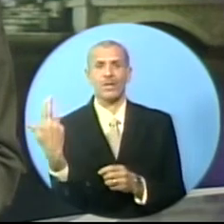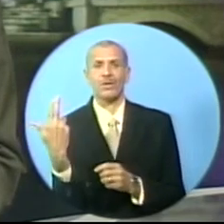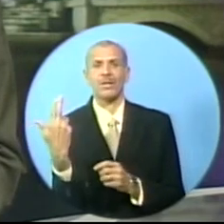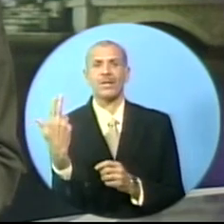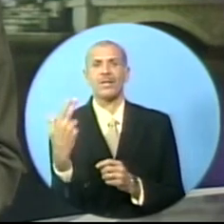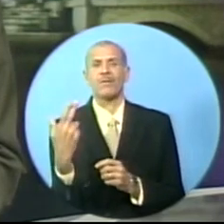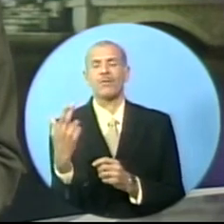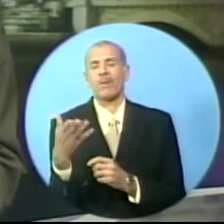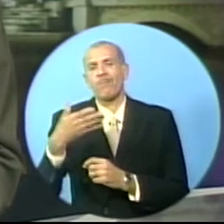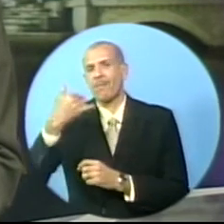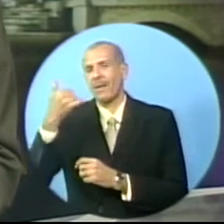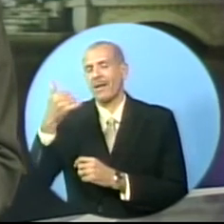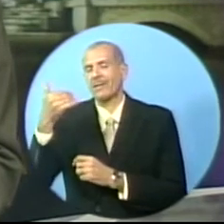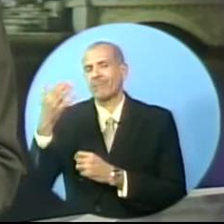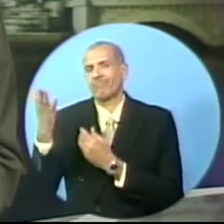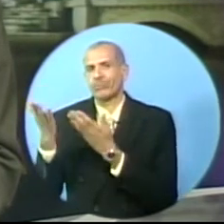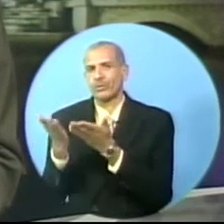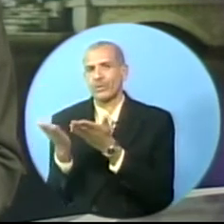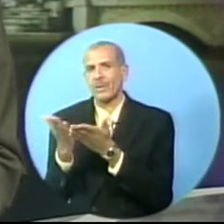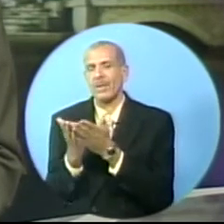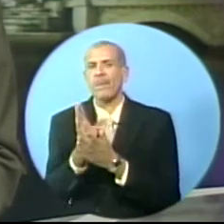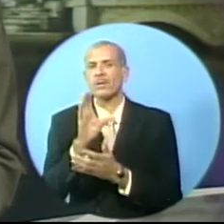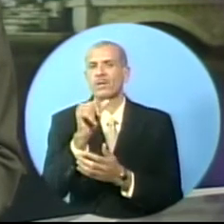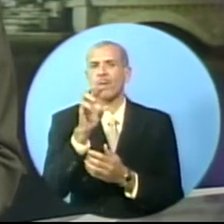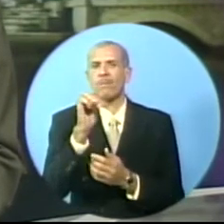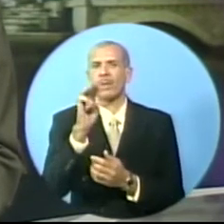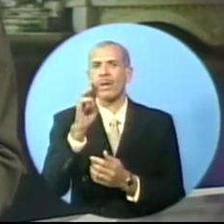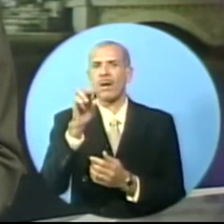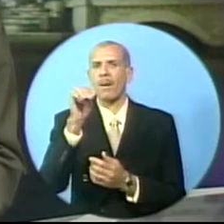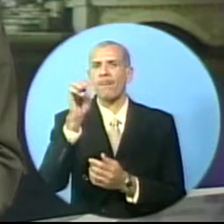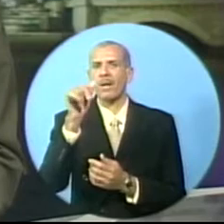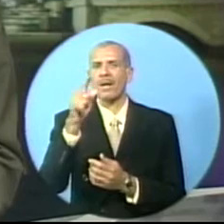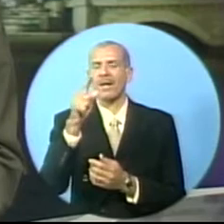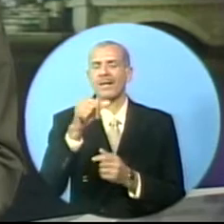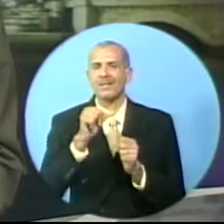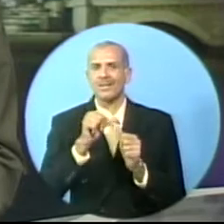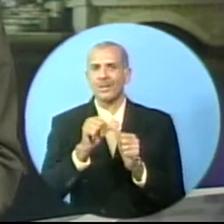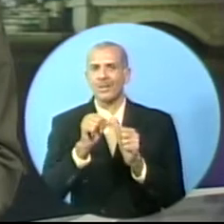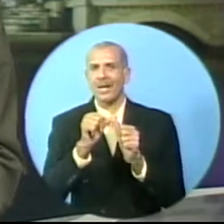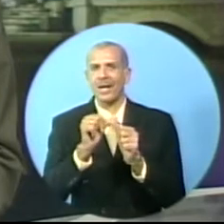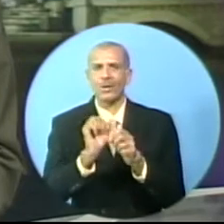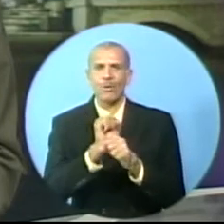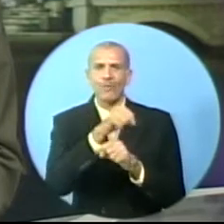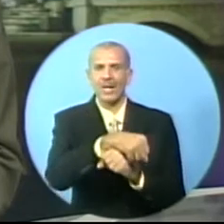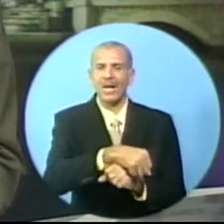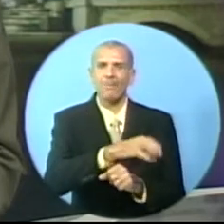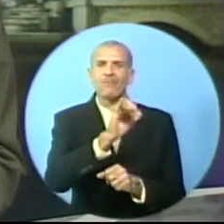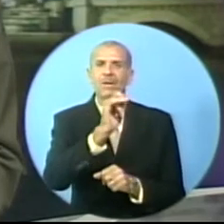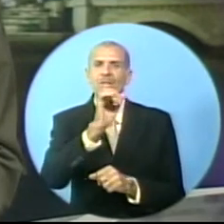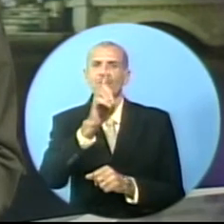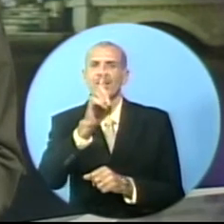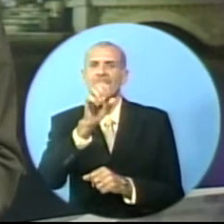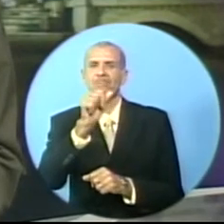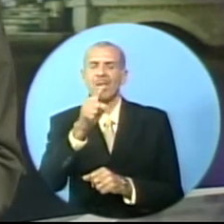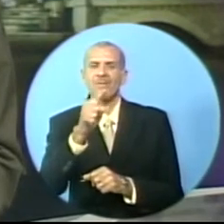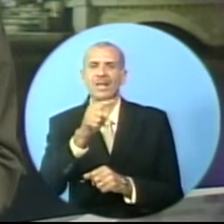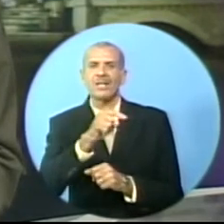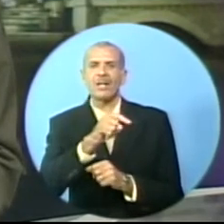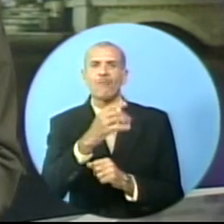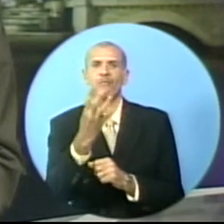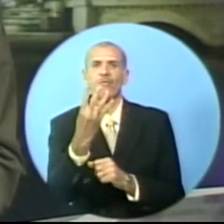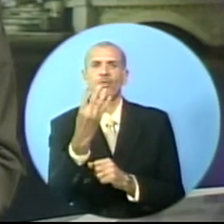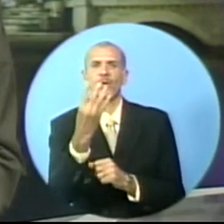team, but Combermere continued their winning ways when they defeated Frederick Smith by 14 runs in the BCA's Everton